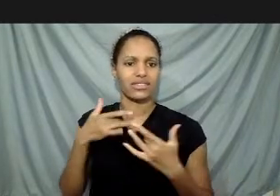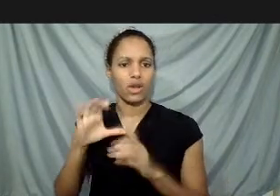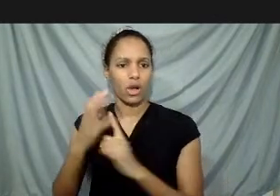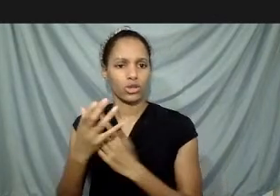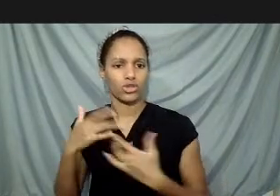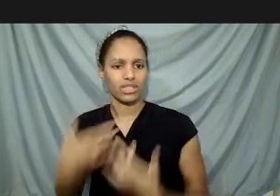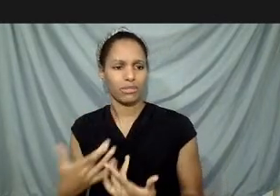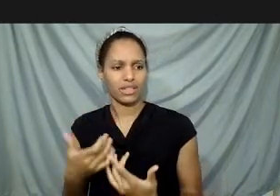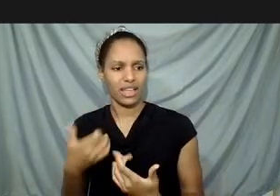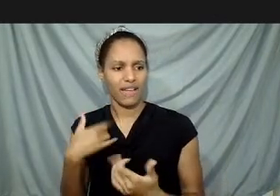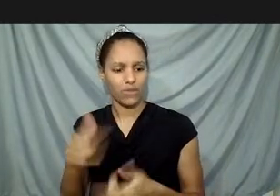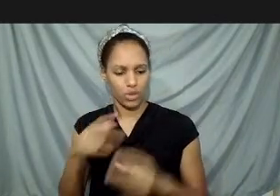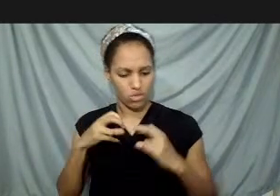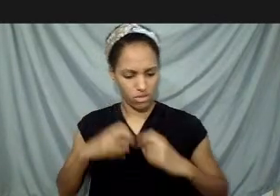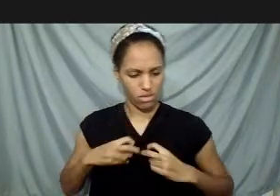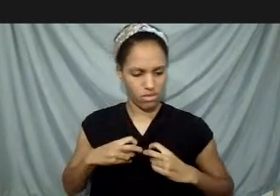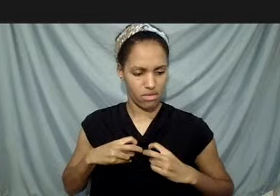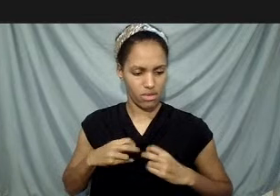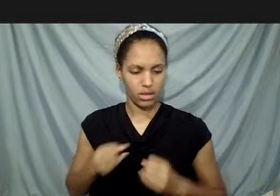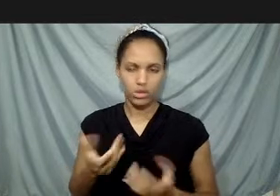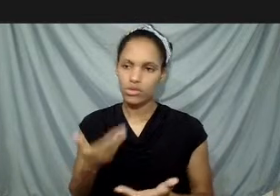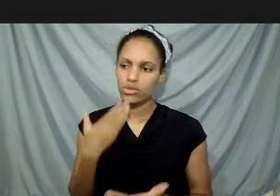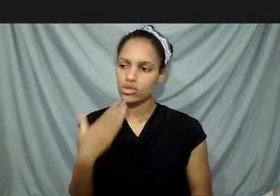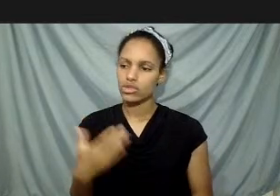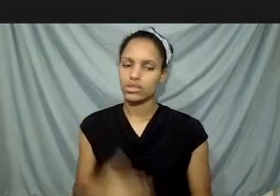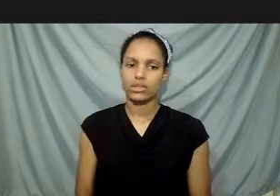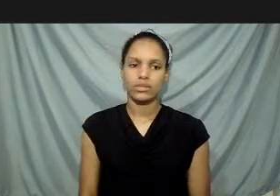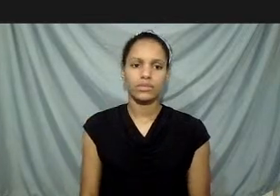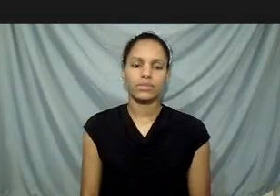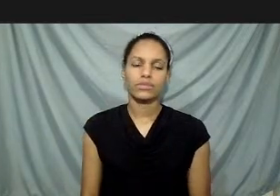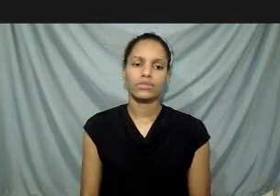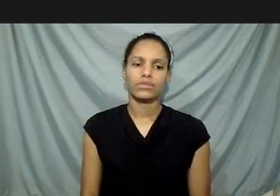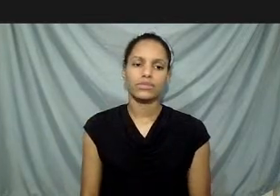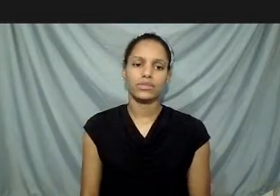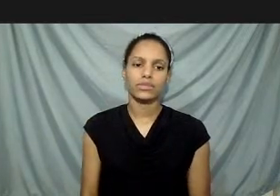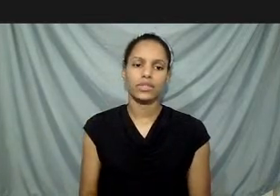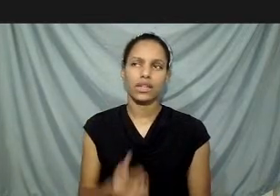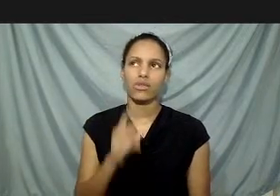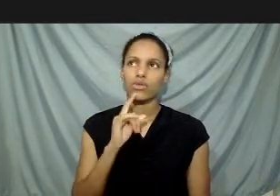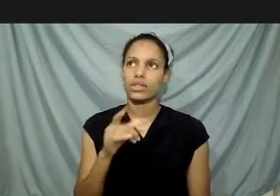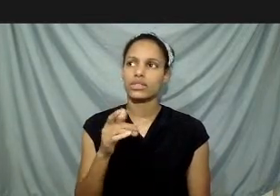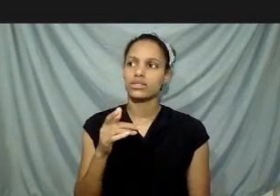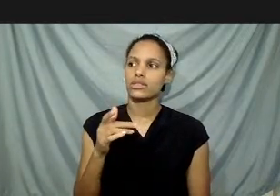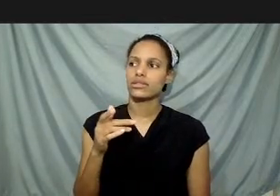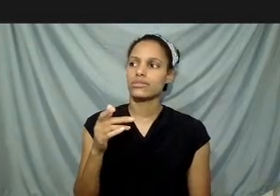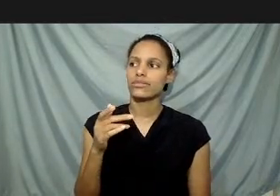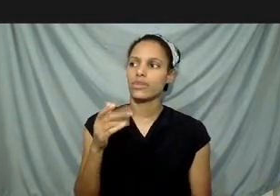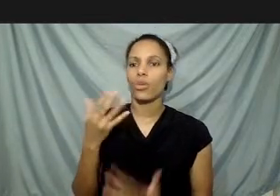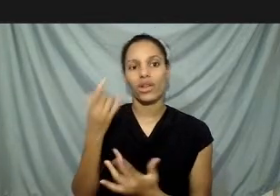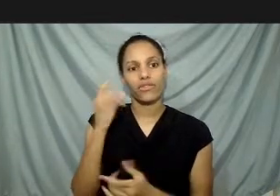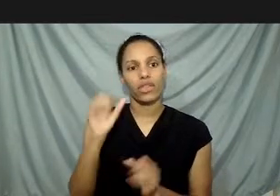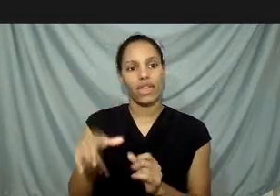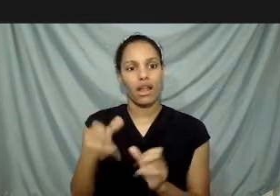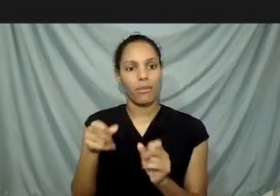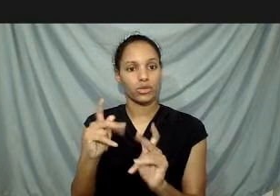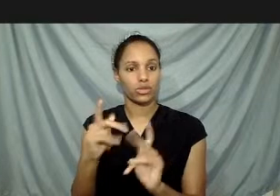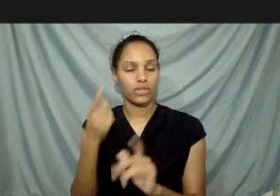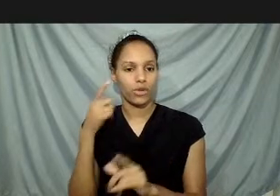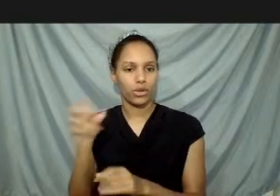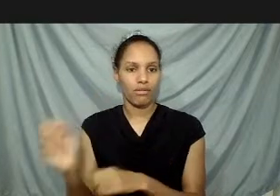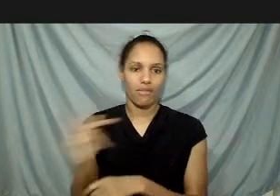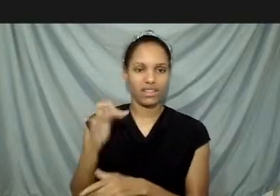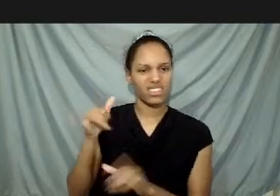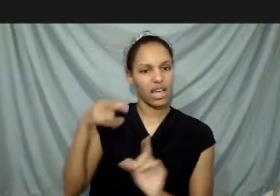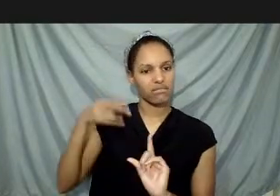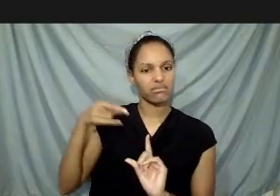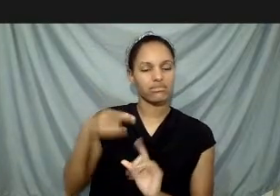And then you said you know we might come back to it, so I just was offering the opportunity for you to come back to it. Yeah, I think the thing